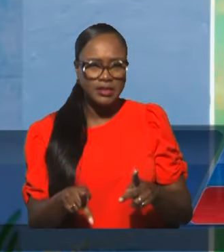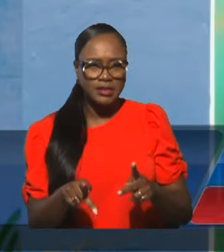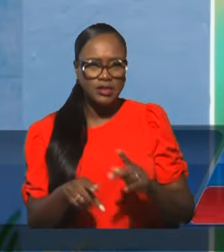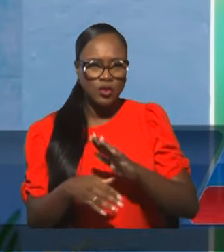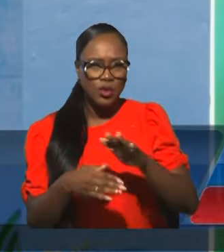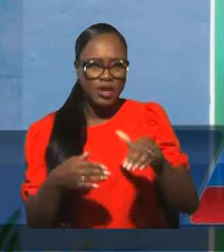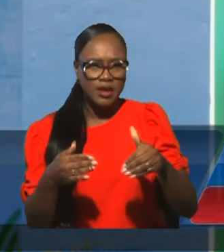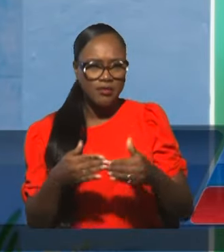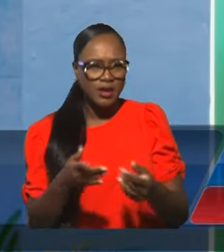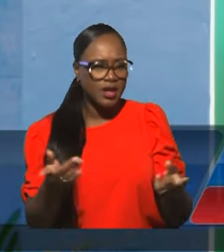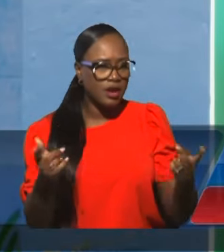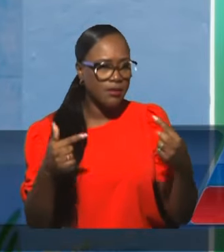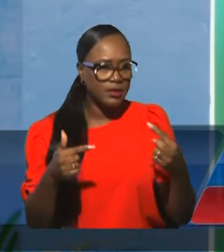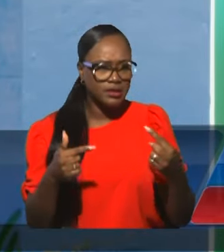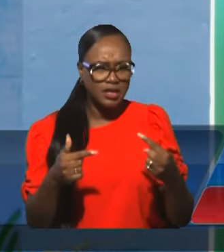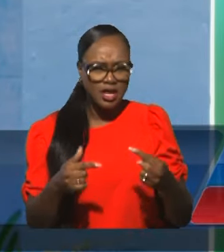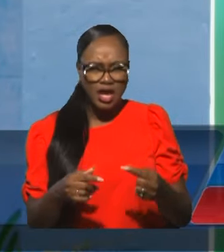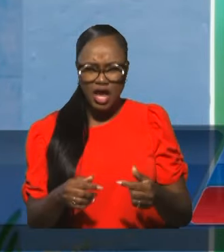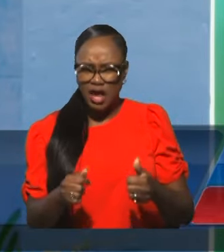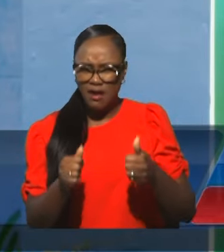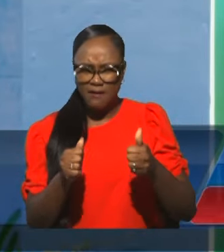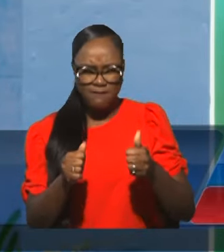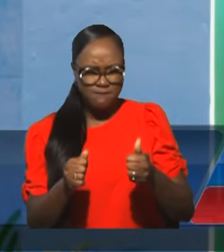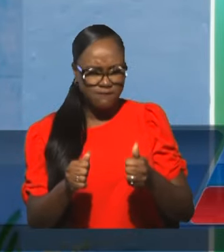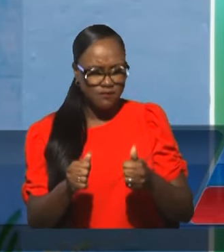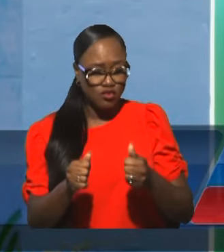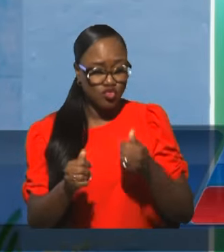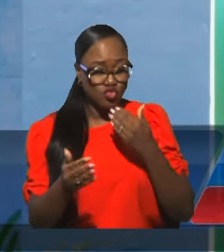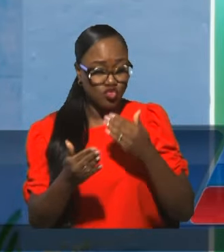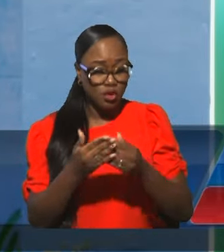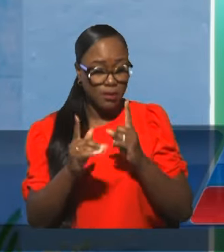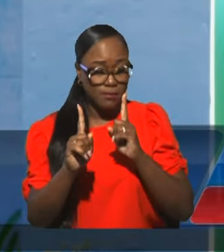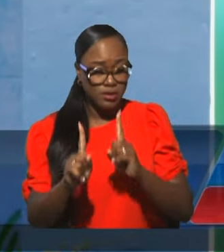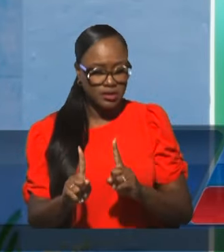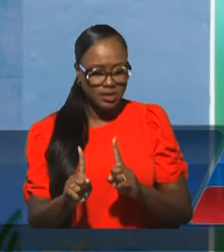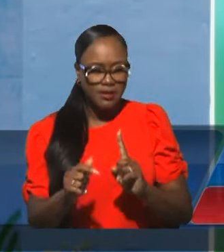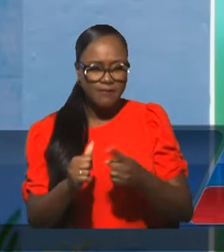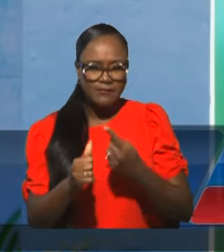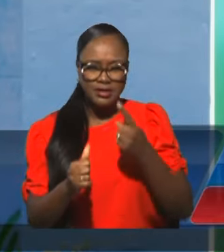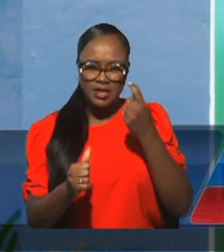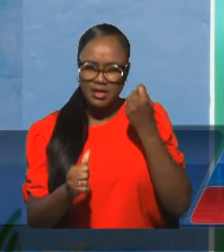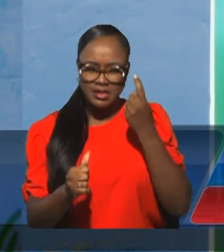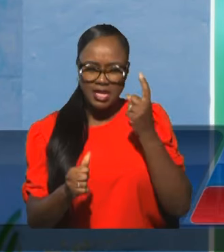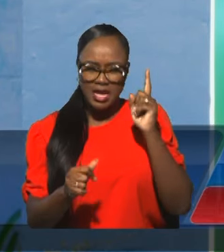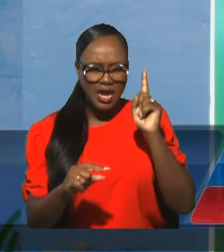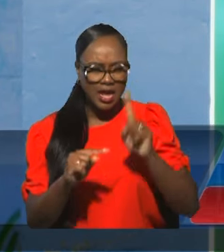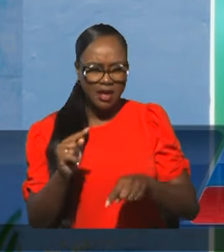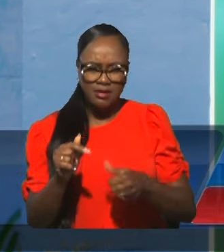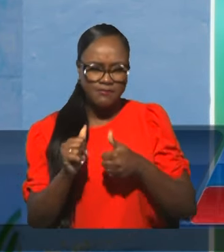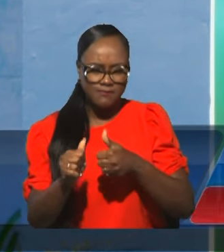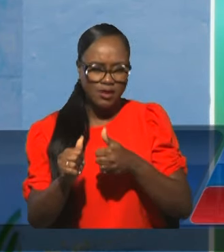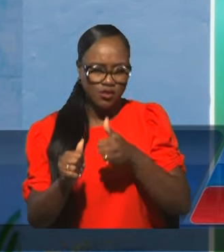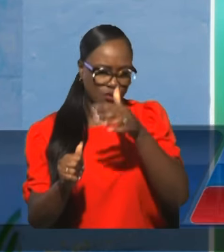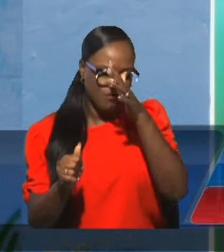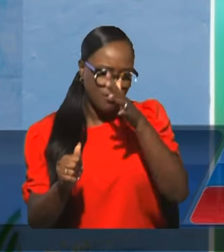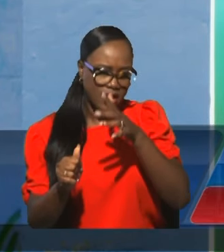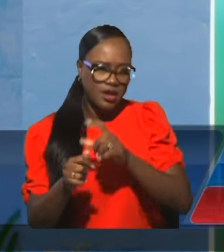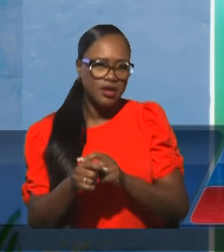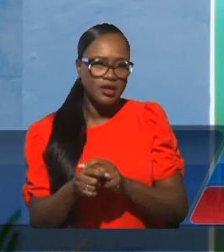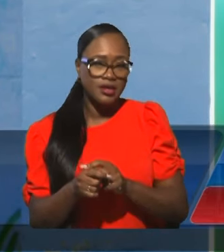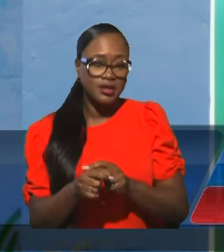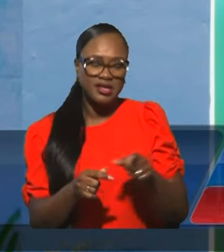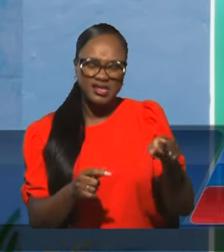everybody comes and says, you know, you have such great shoes to fill, you first start by recognizing you can't fill those shoes. Those shoes